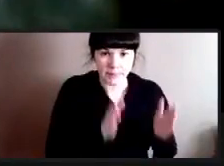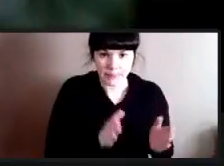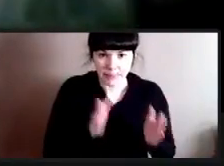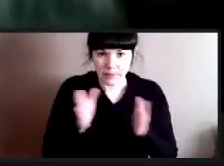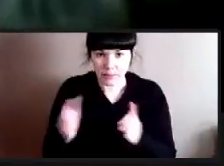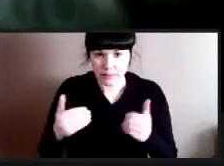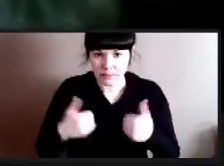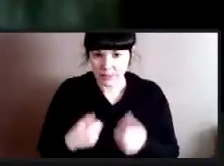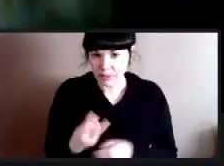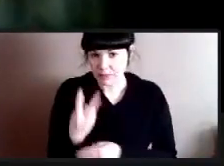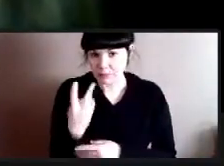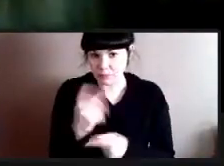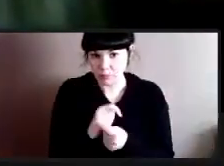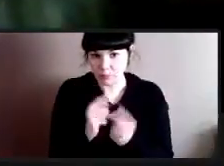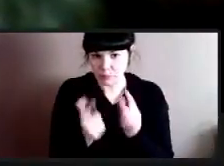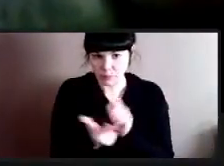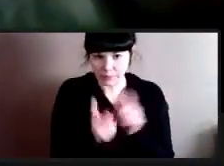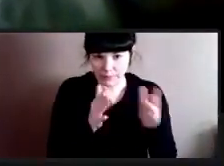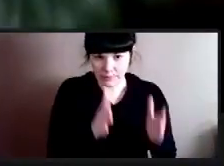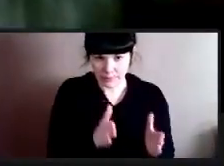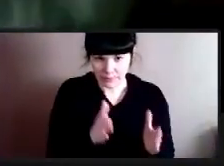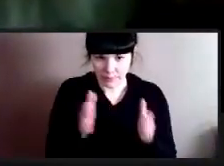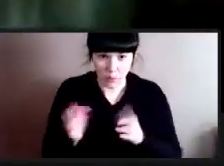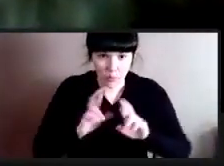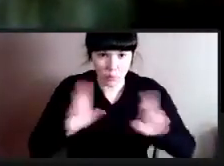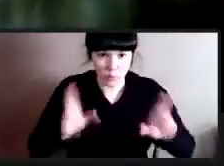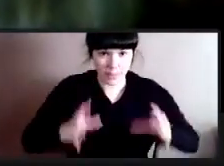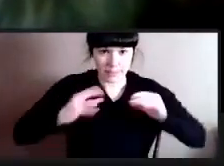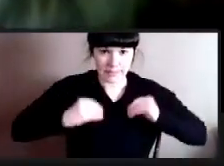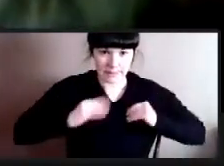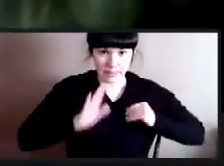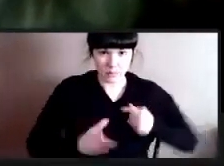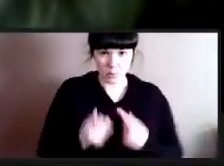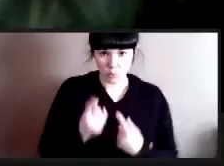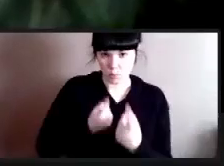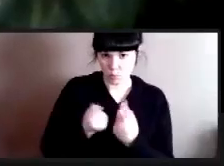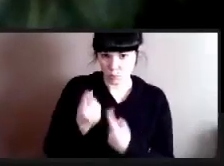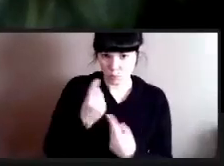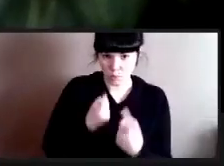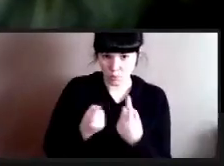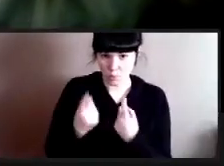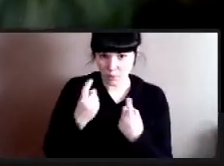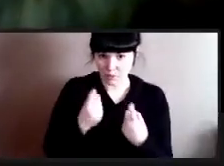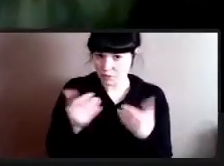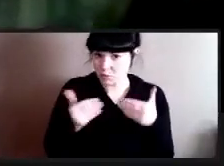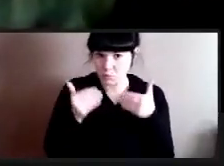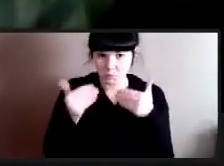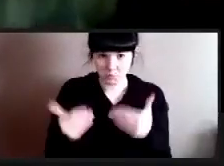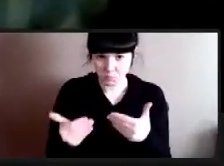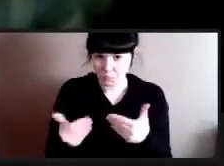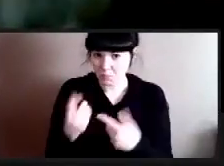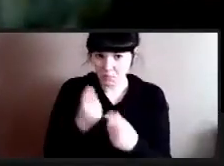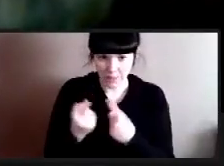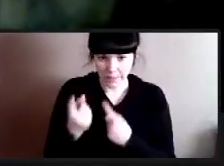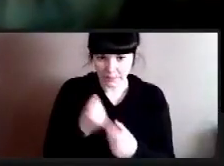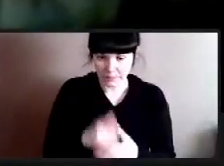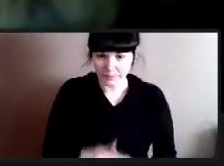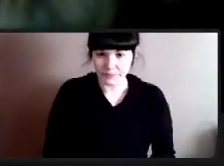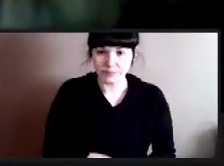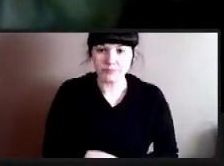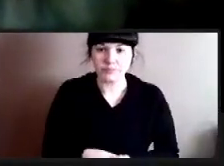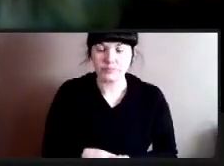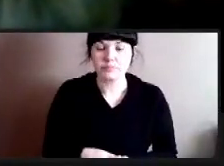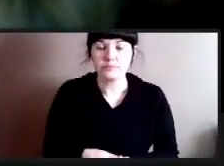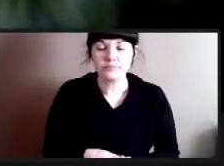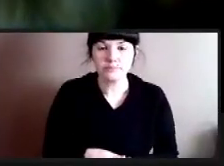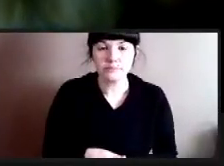So please keep them busy for the next hour and a half with your questions and comments. And just to test out